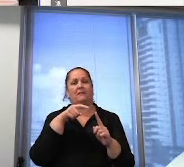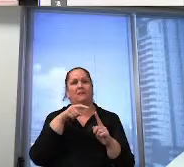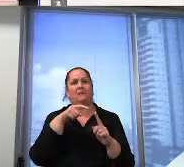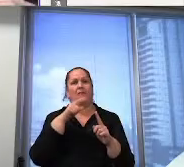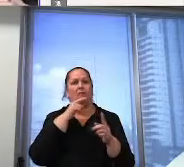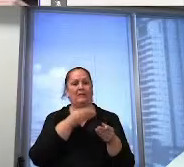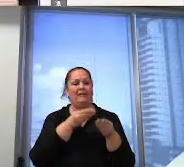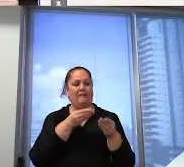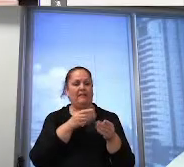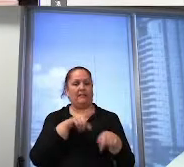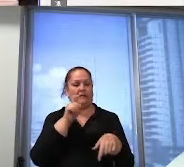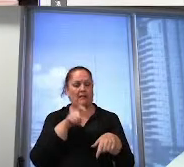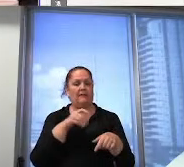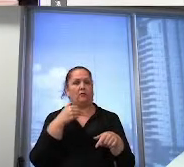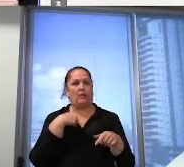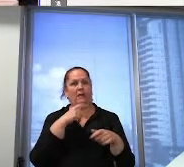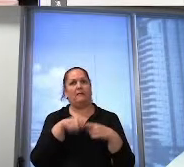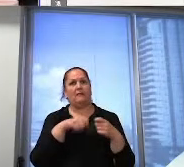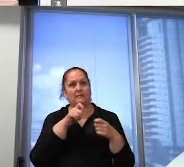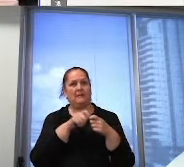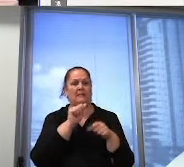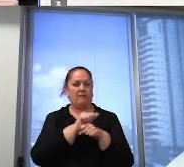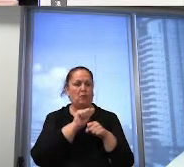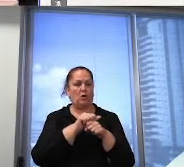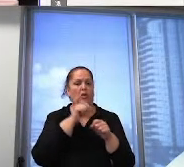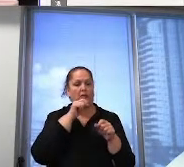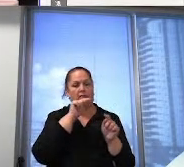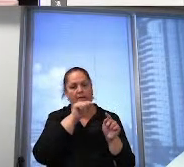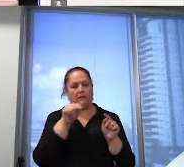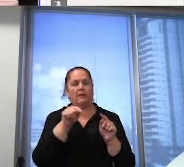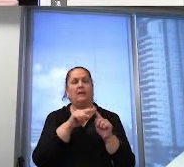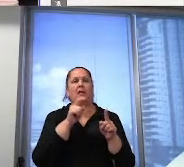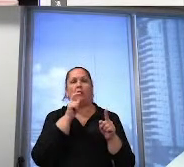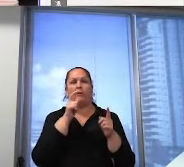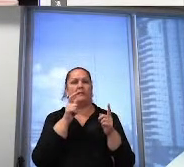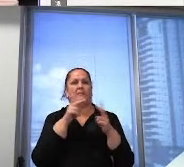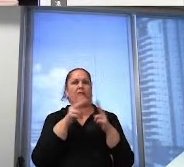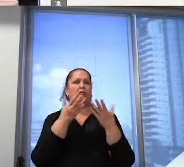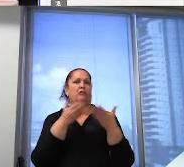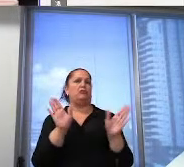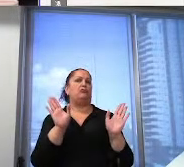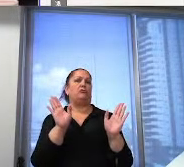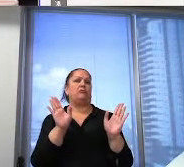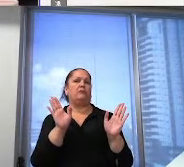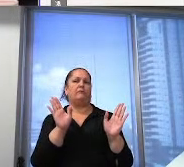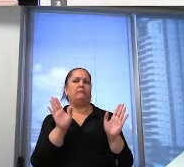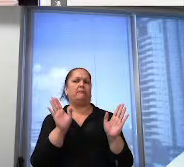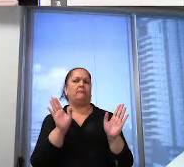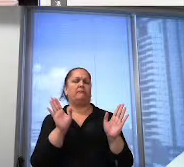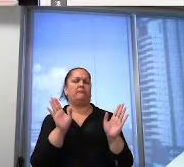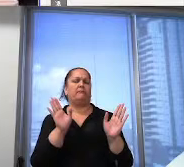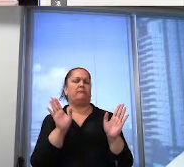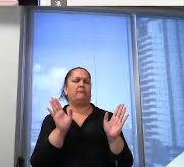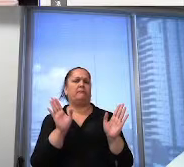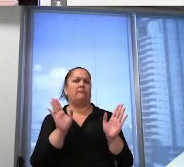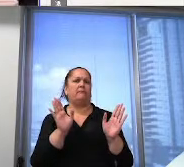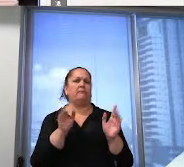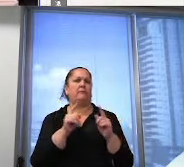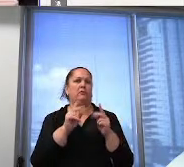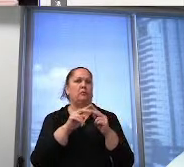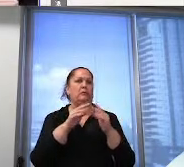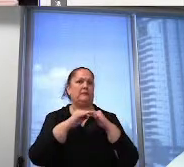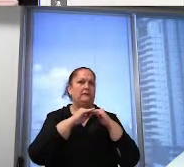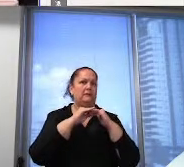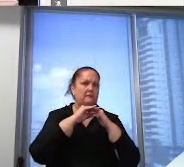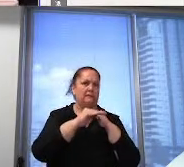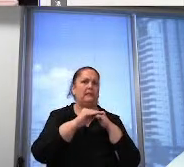that specific feeders needed to have specific work done on them. It was in a very general fashion about